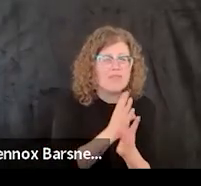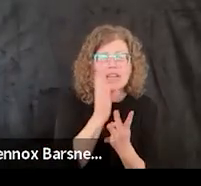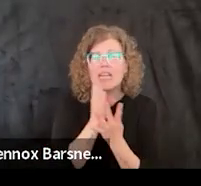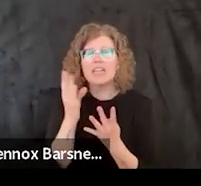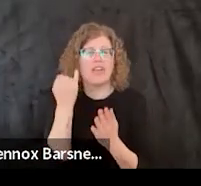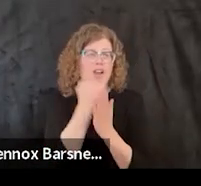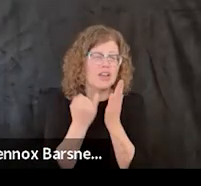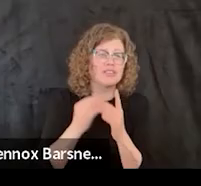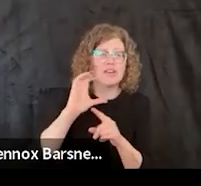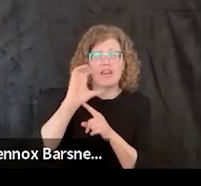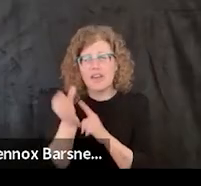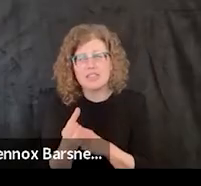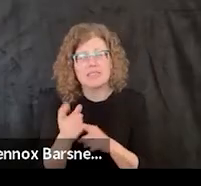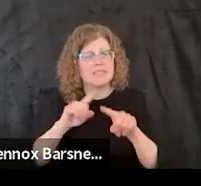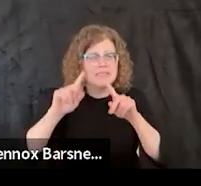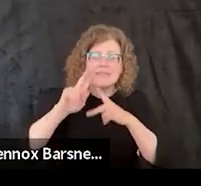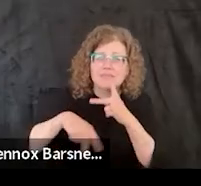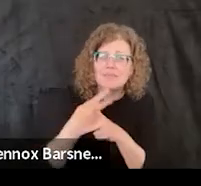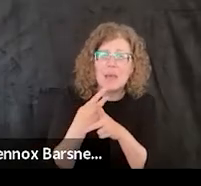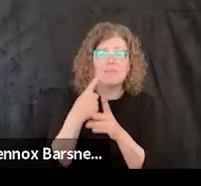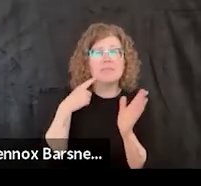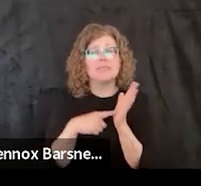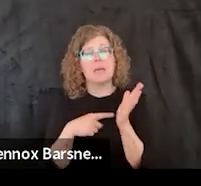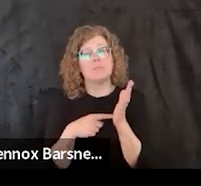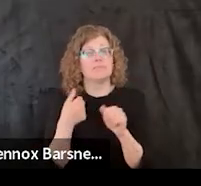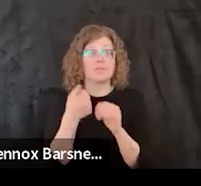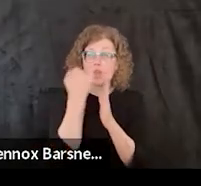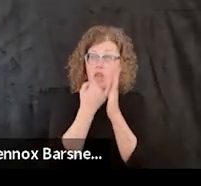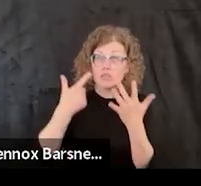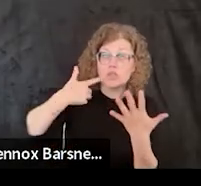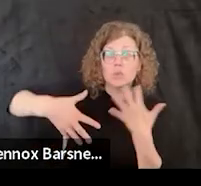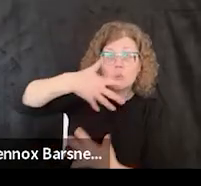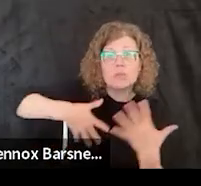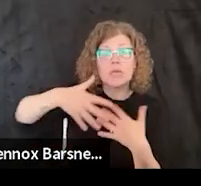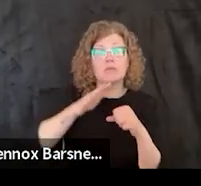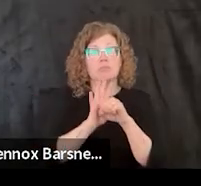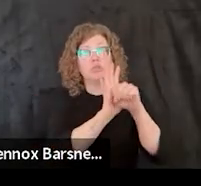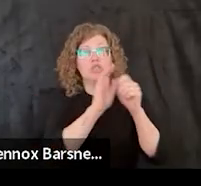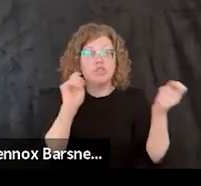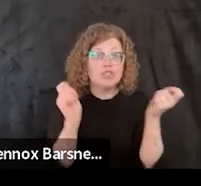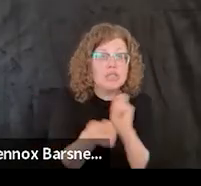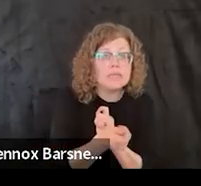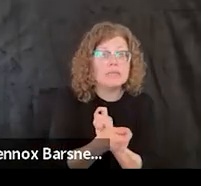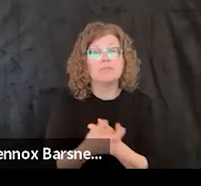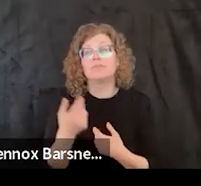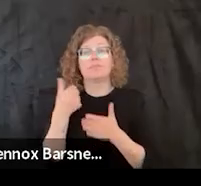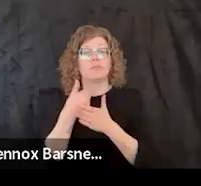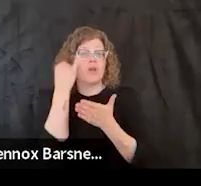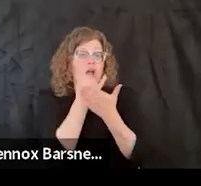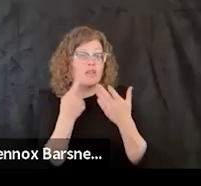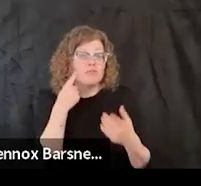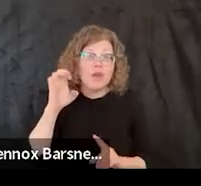is not limited to, art for social change, arts education, art